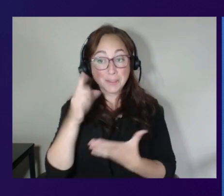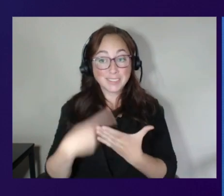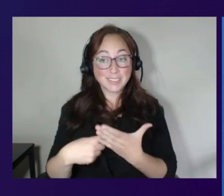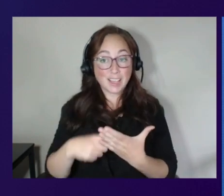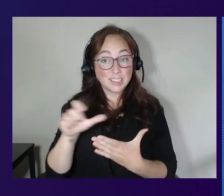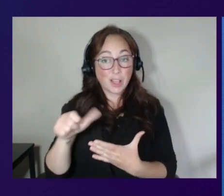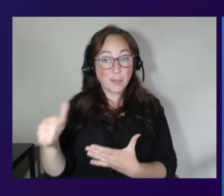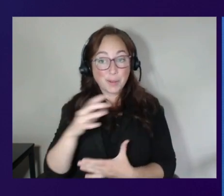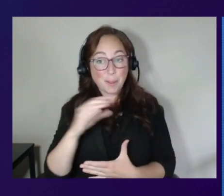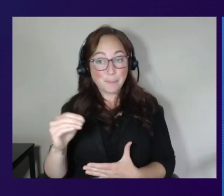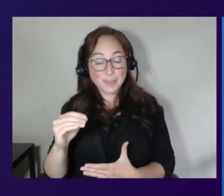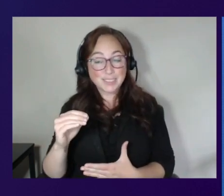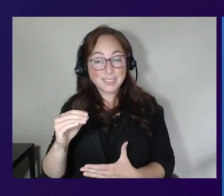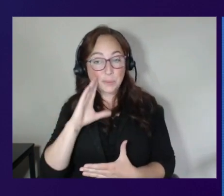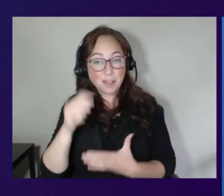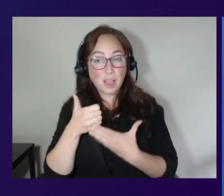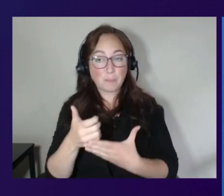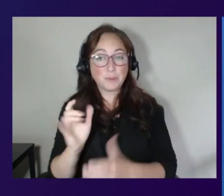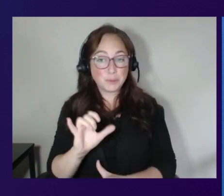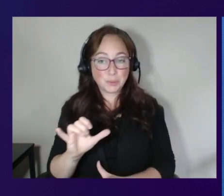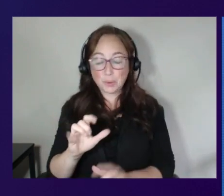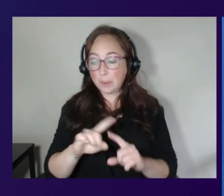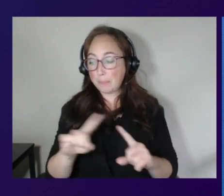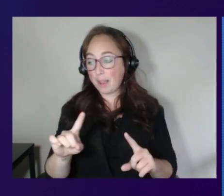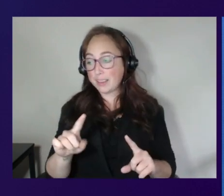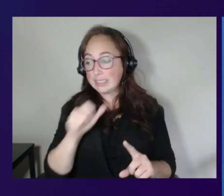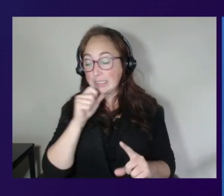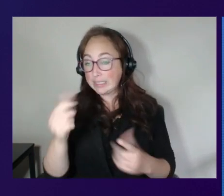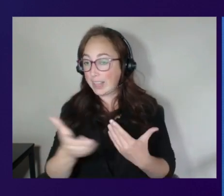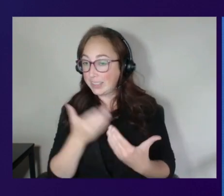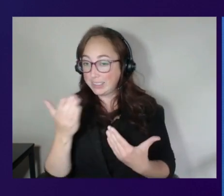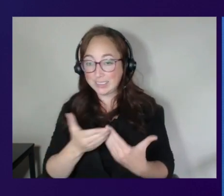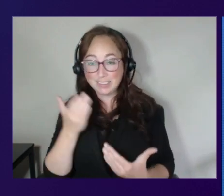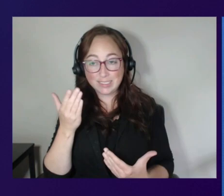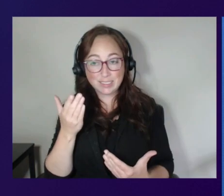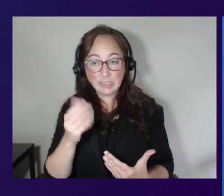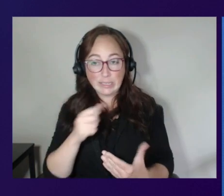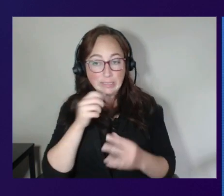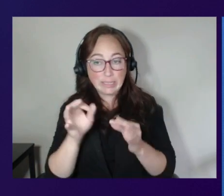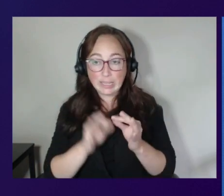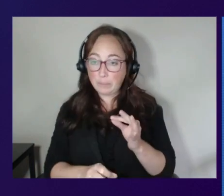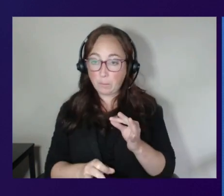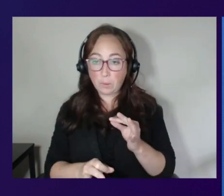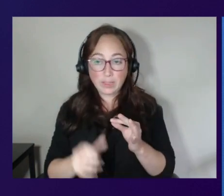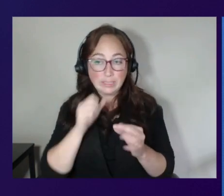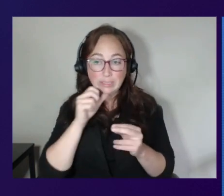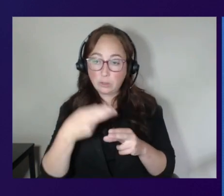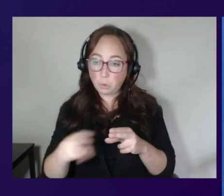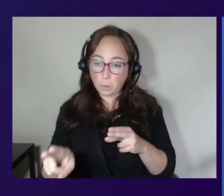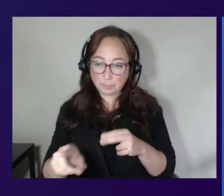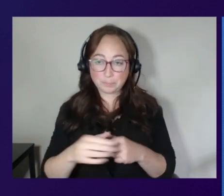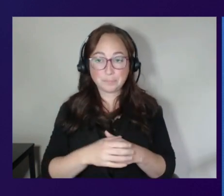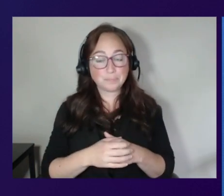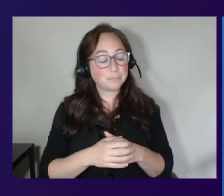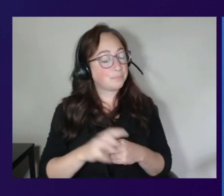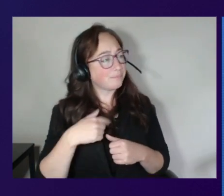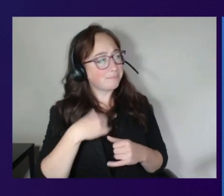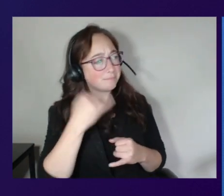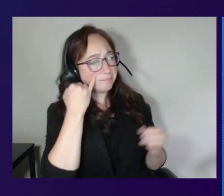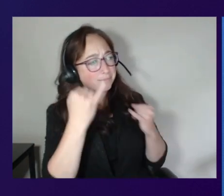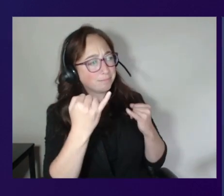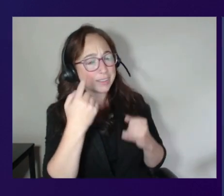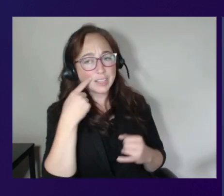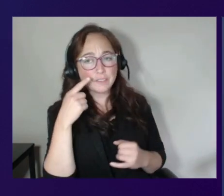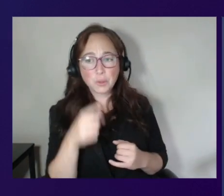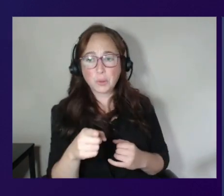you as well. But it's definitely not an easy process, not a simple process or short. Yeah, I can imagine if you're just maybe